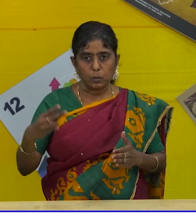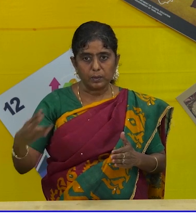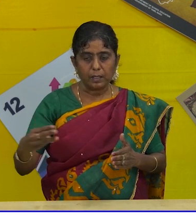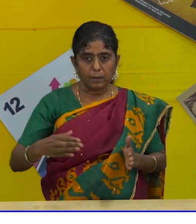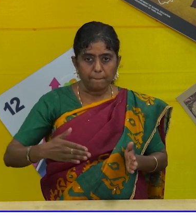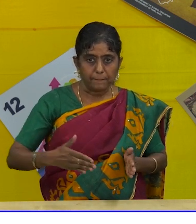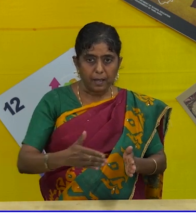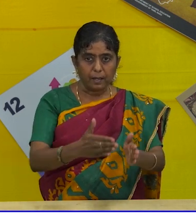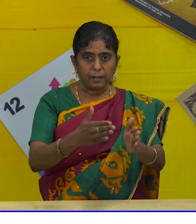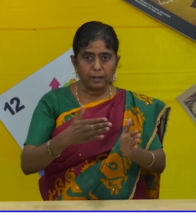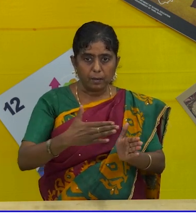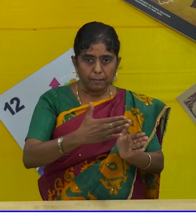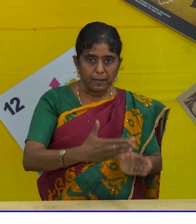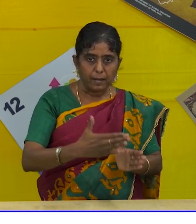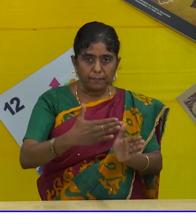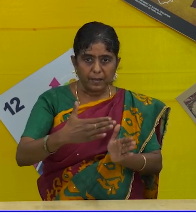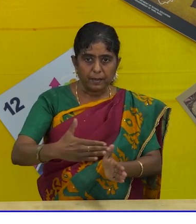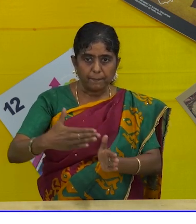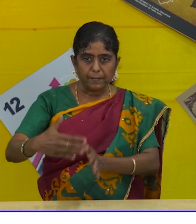are parallel to each other.